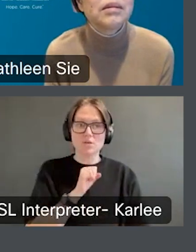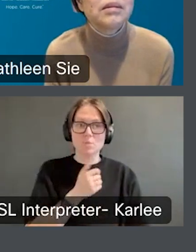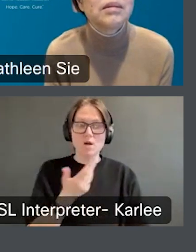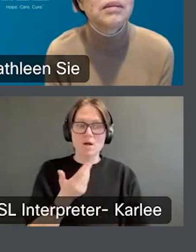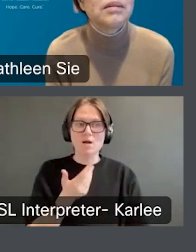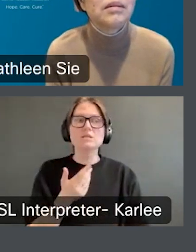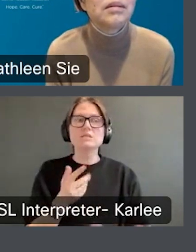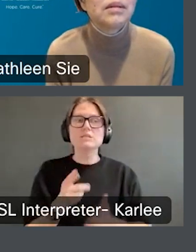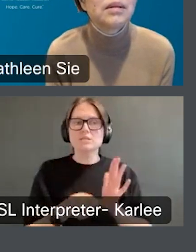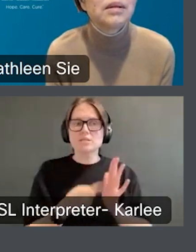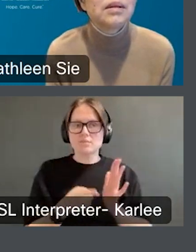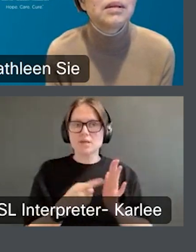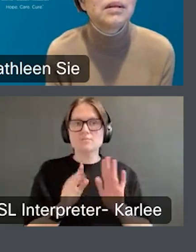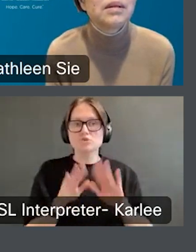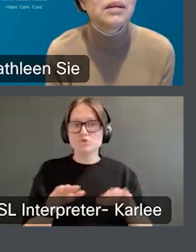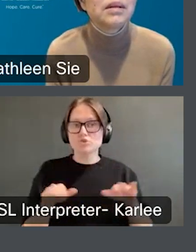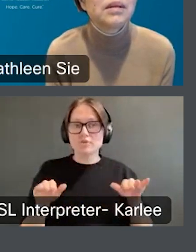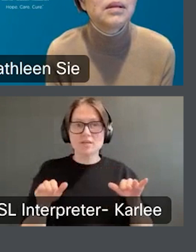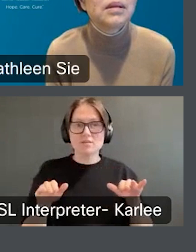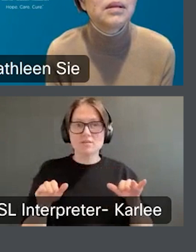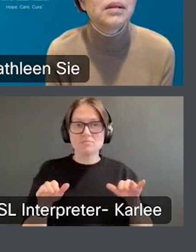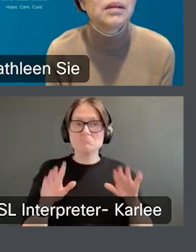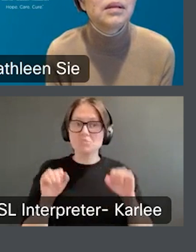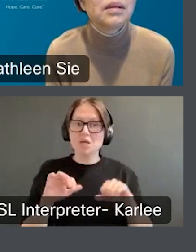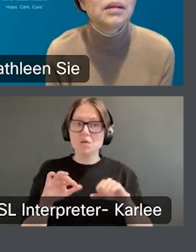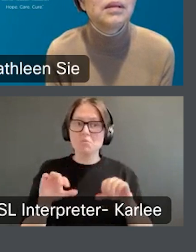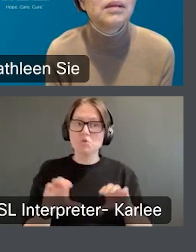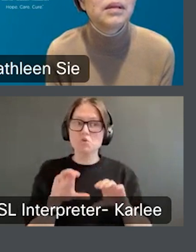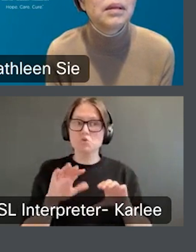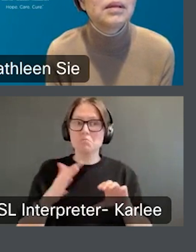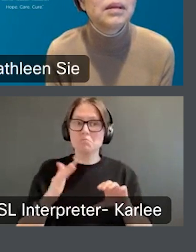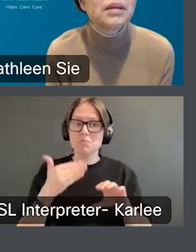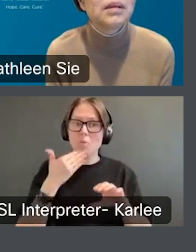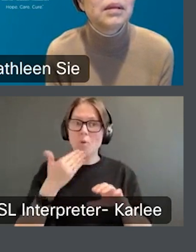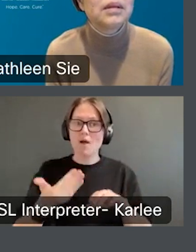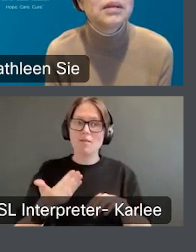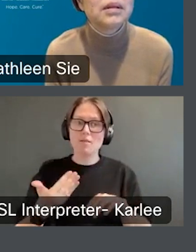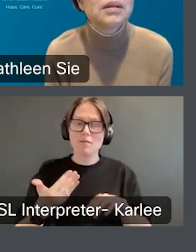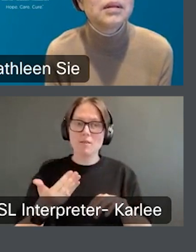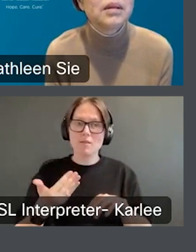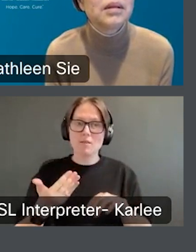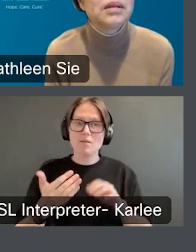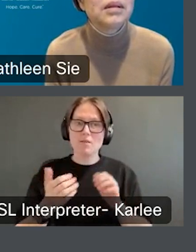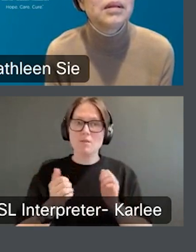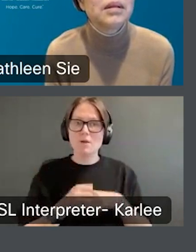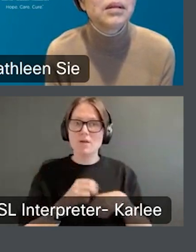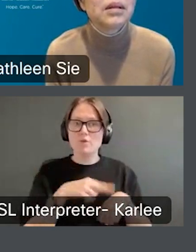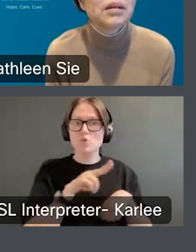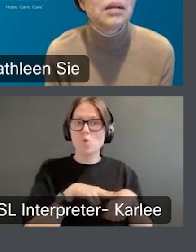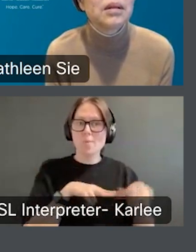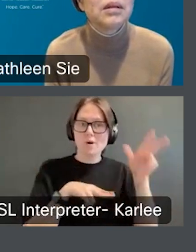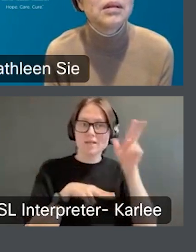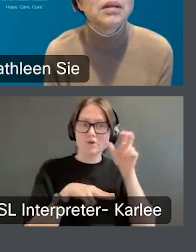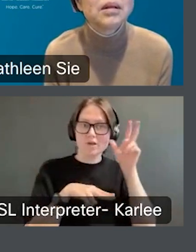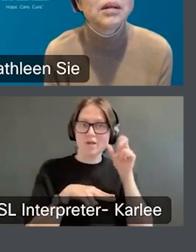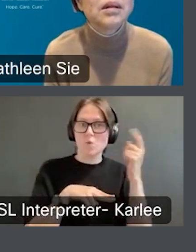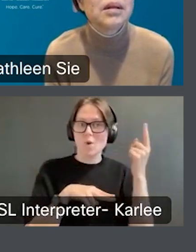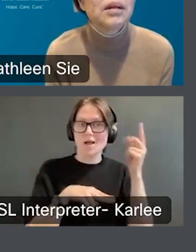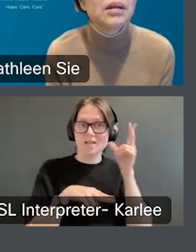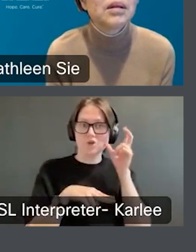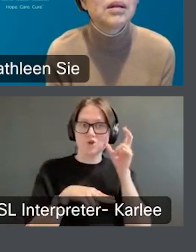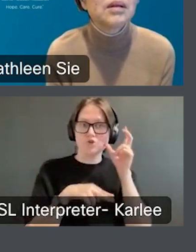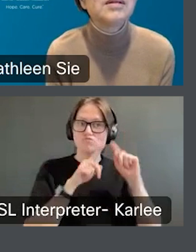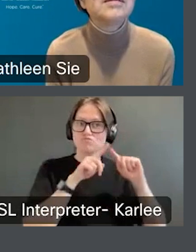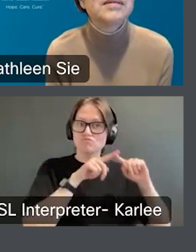do fairly well with normal hearing in one ear. But if you're a child who has